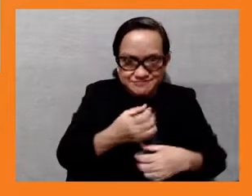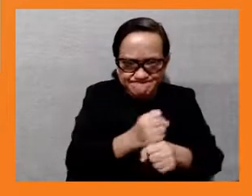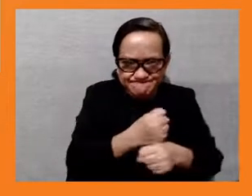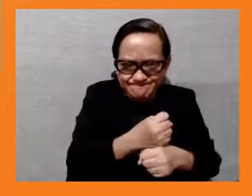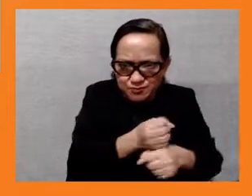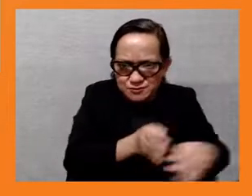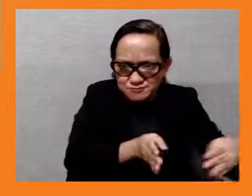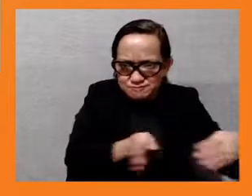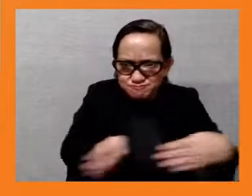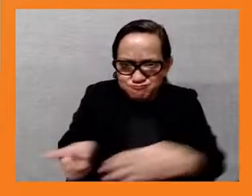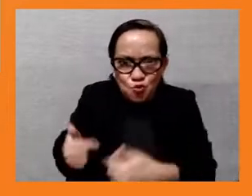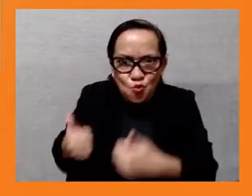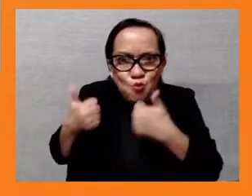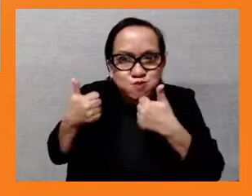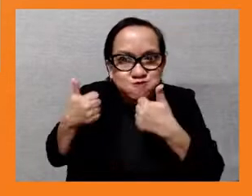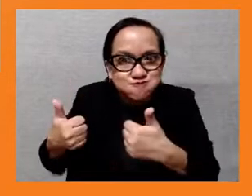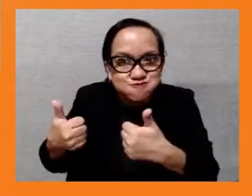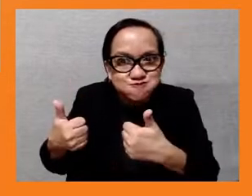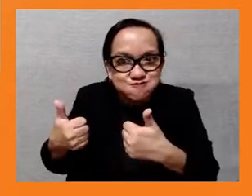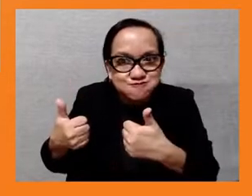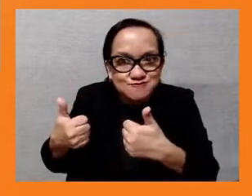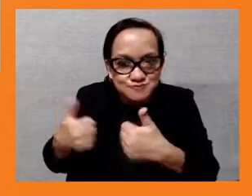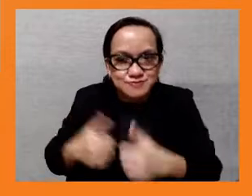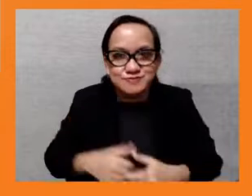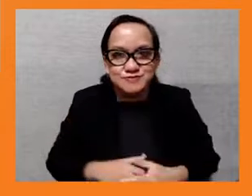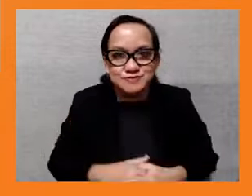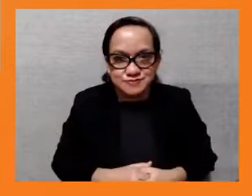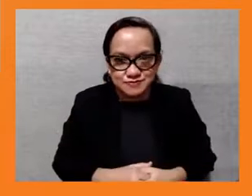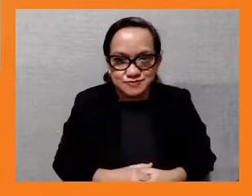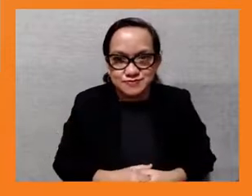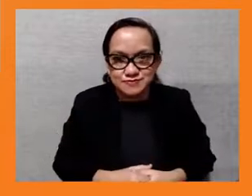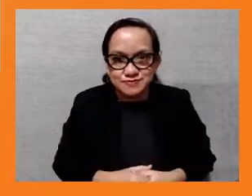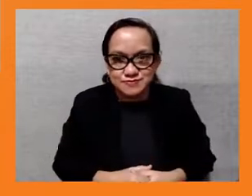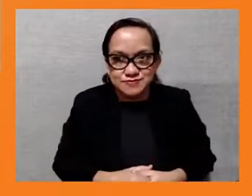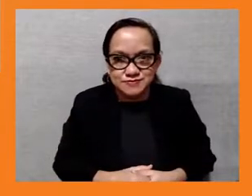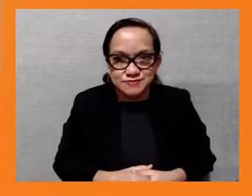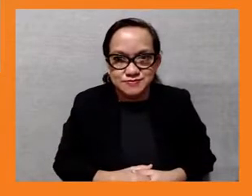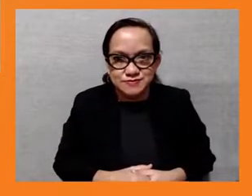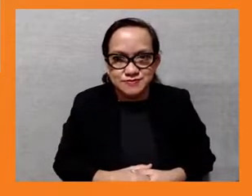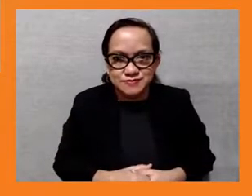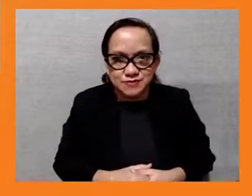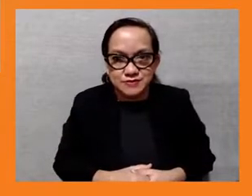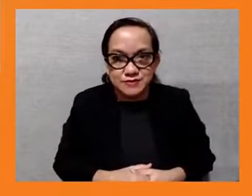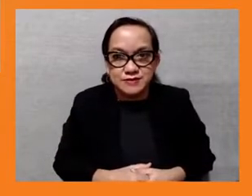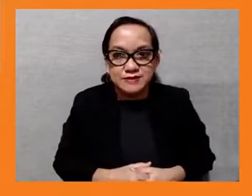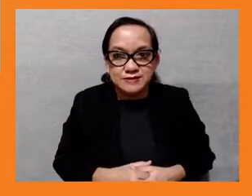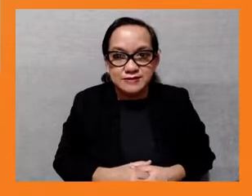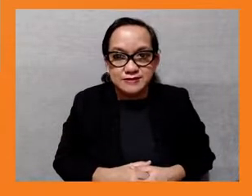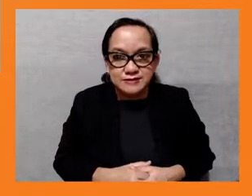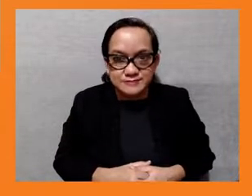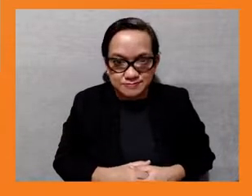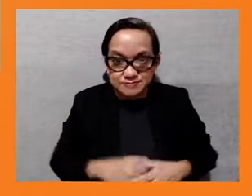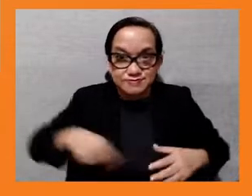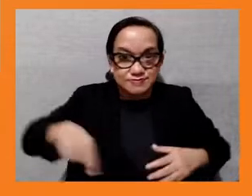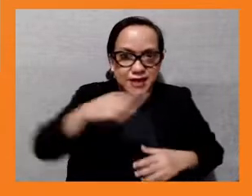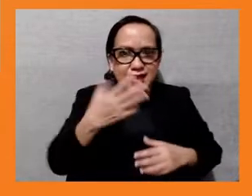livelihood due to the thermal pollution from the power plant in the ADB-backed Mundra Ultra Mega Power Project in